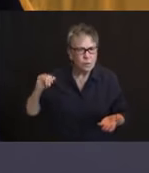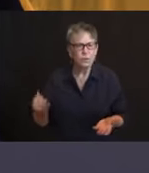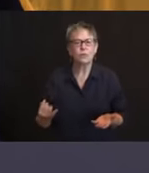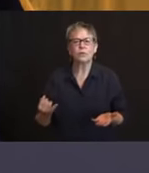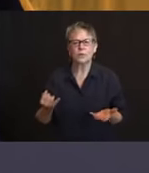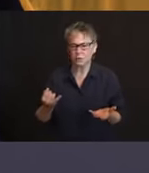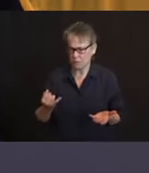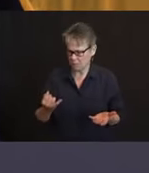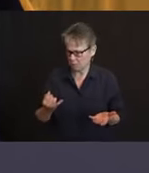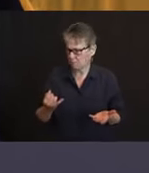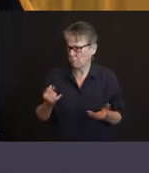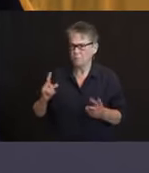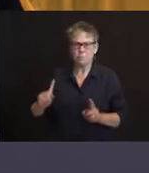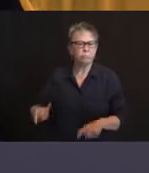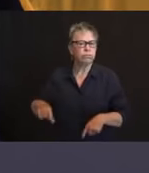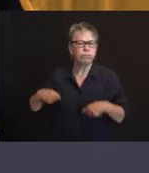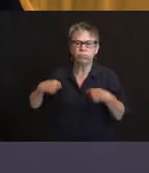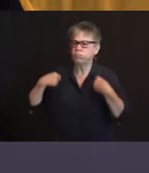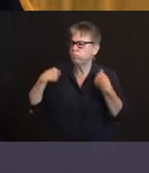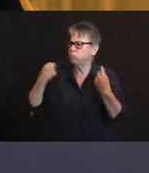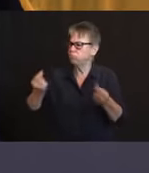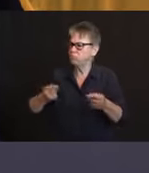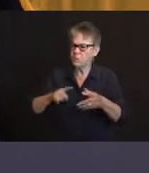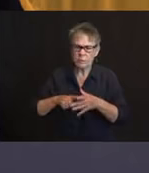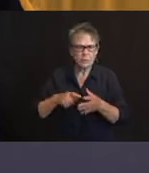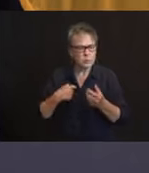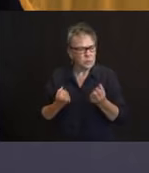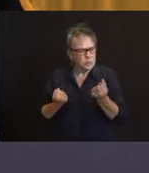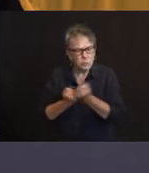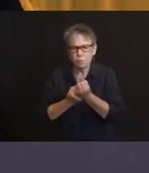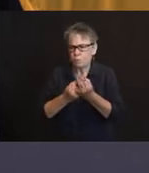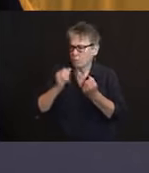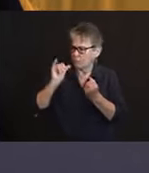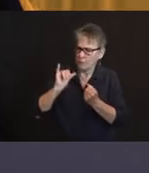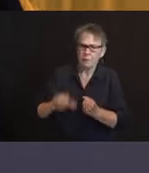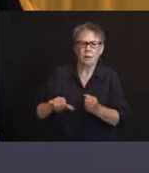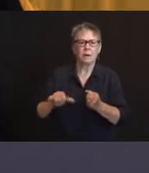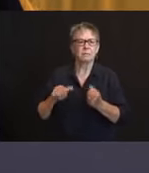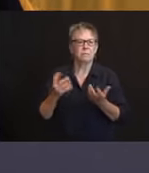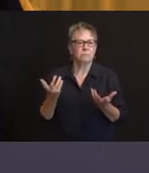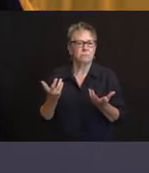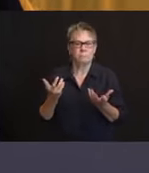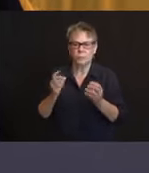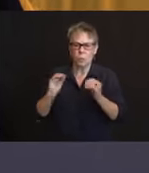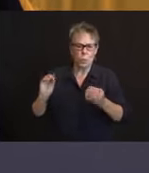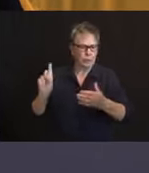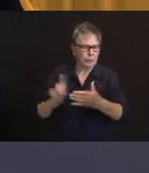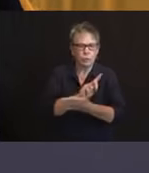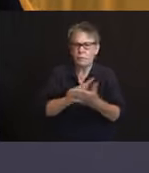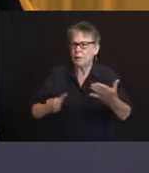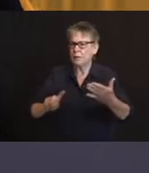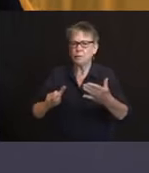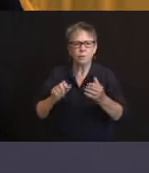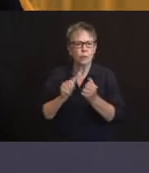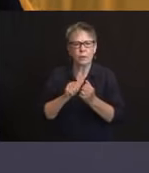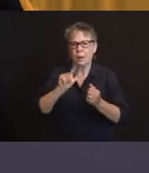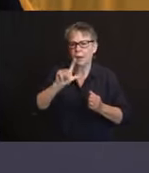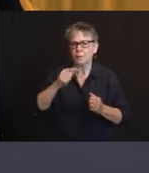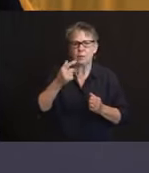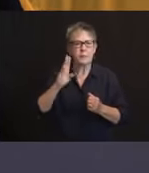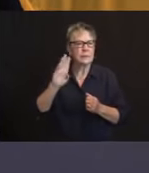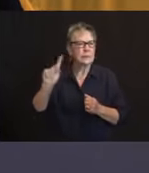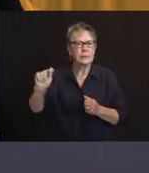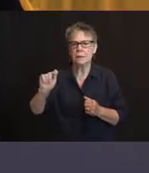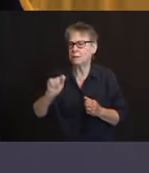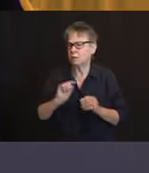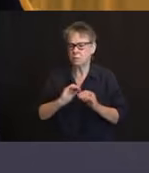that space, and we will continue to be, and please God, our nation will as well. So thank you for asking